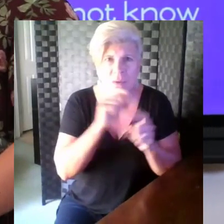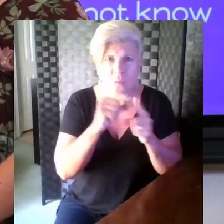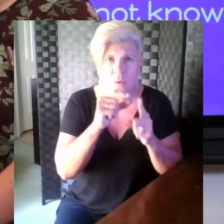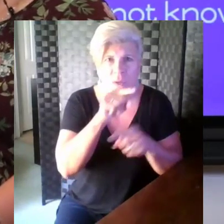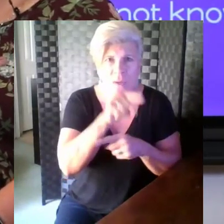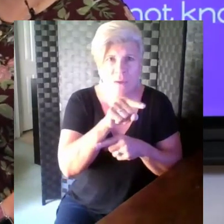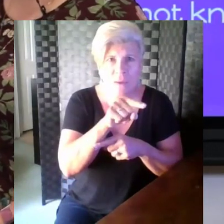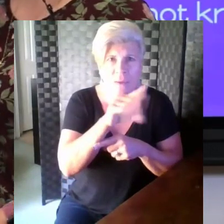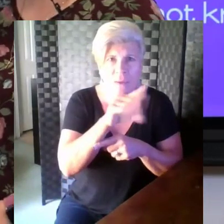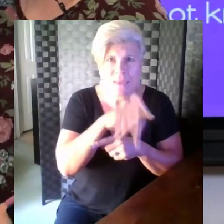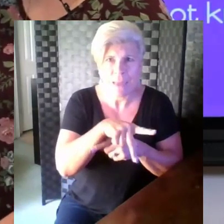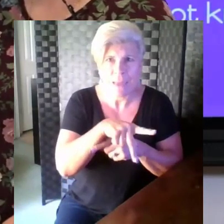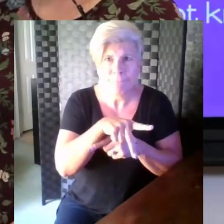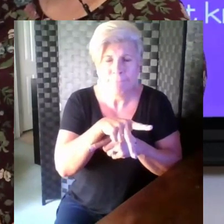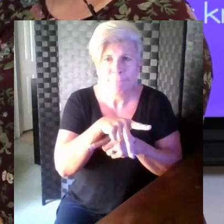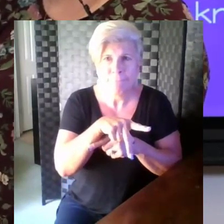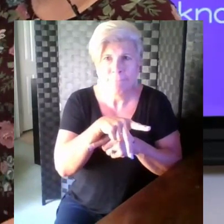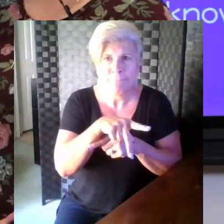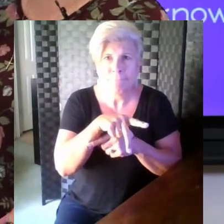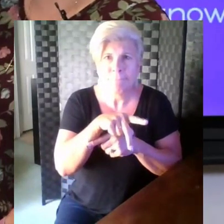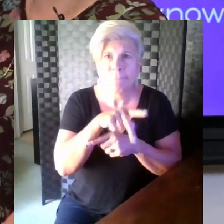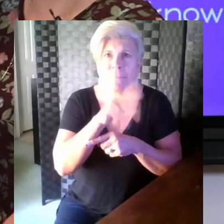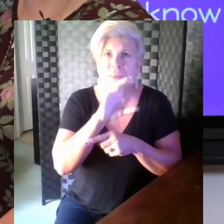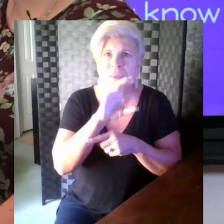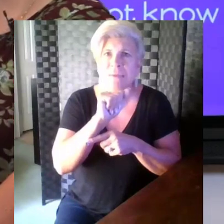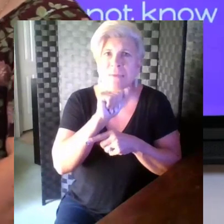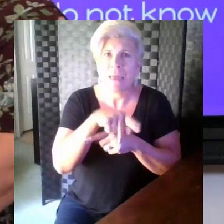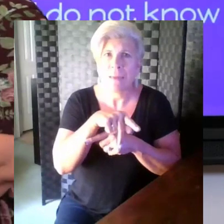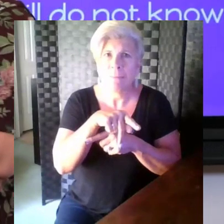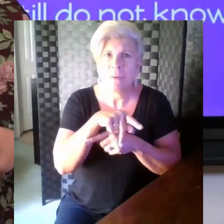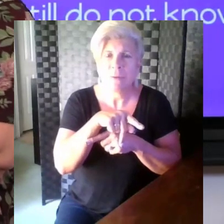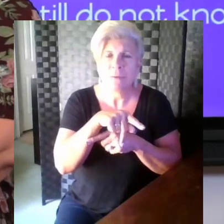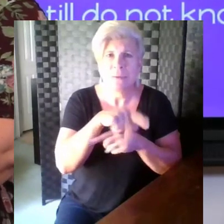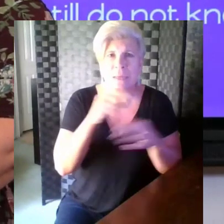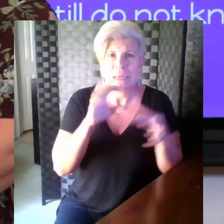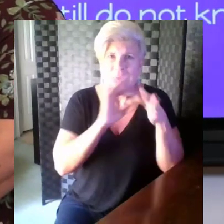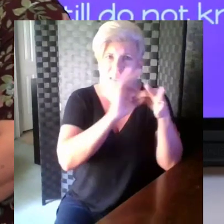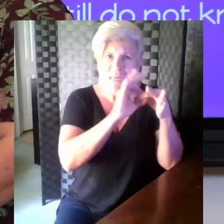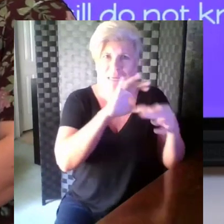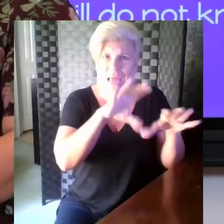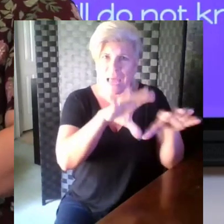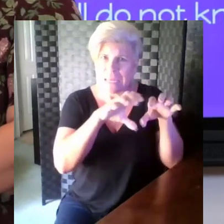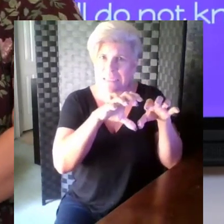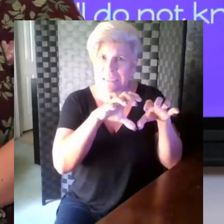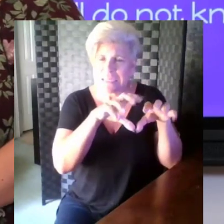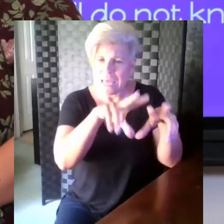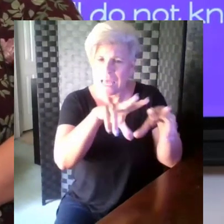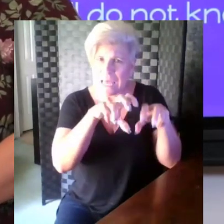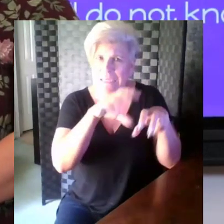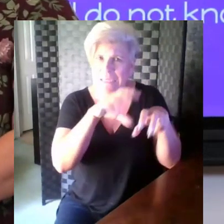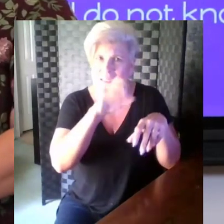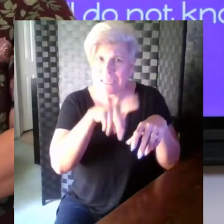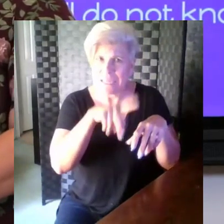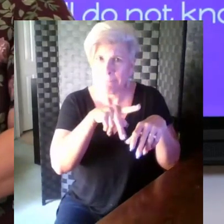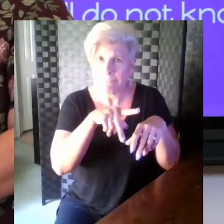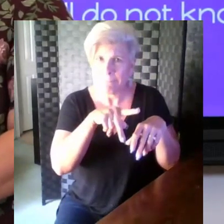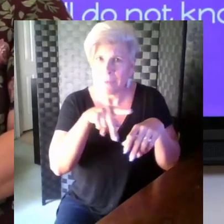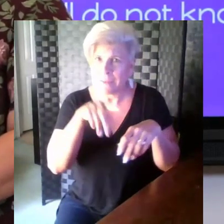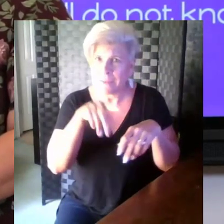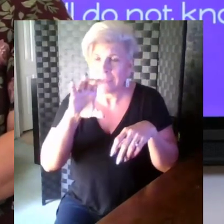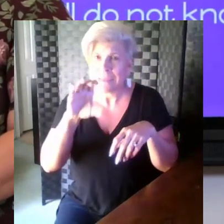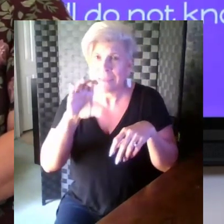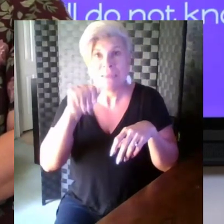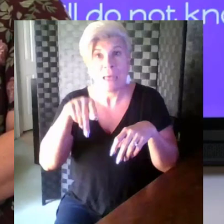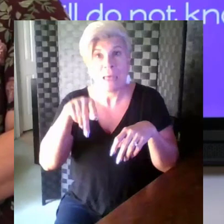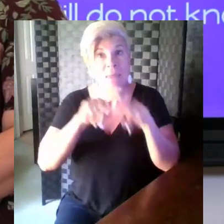word here, cap. Now, it is paired with another word, ice cap. The word cap